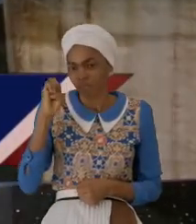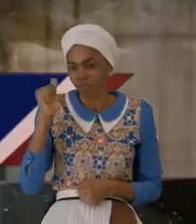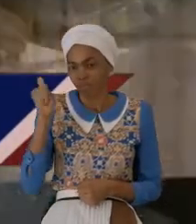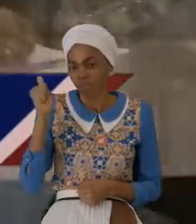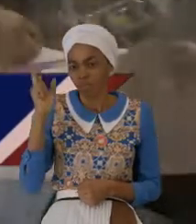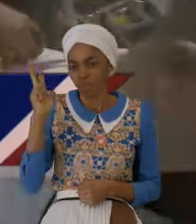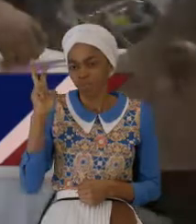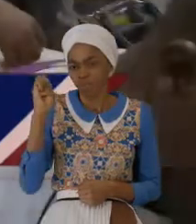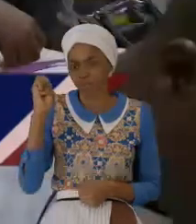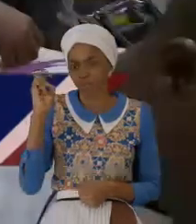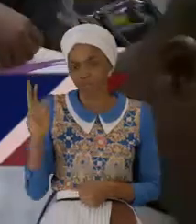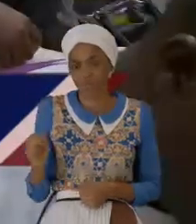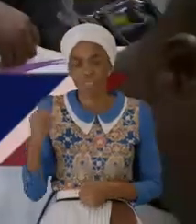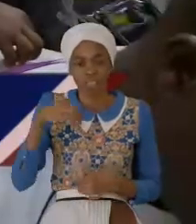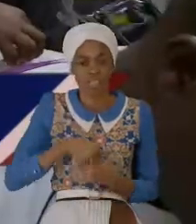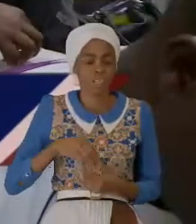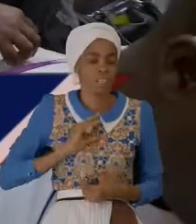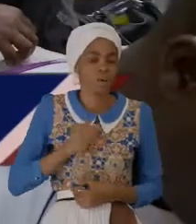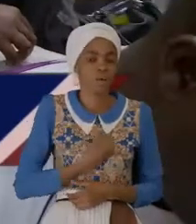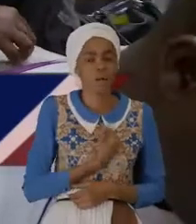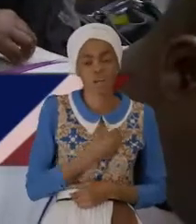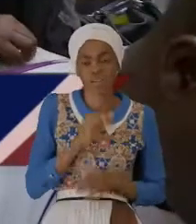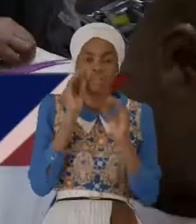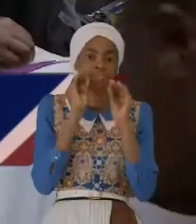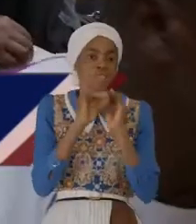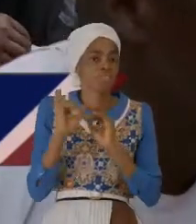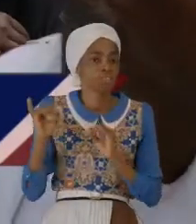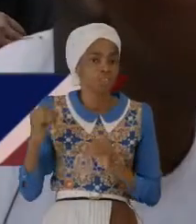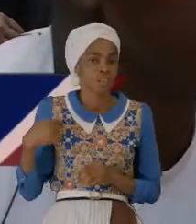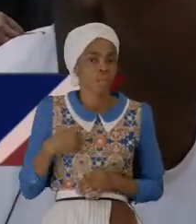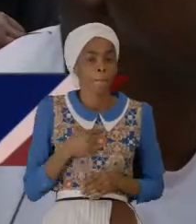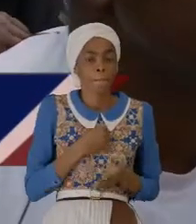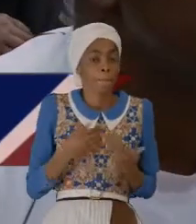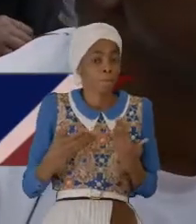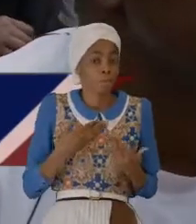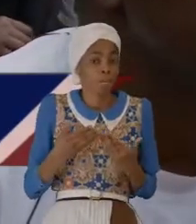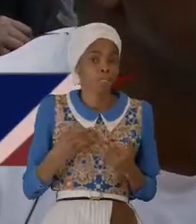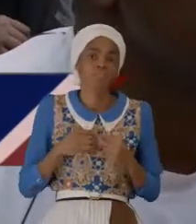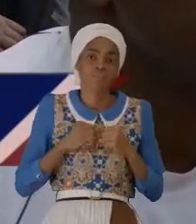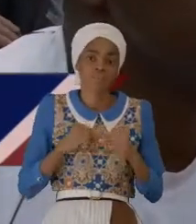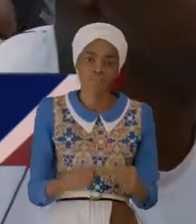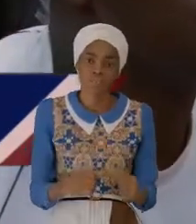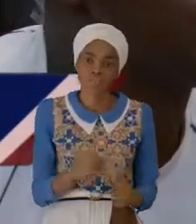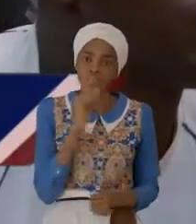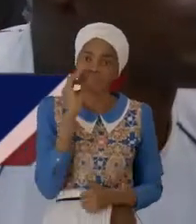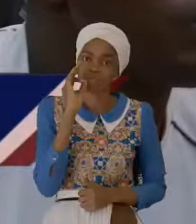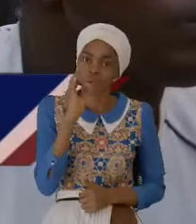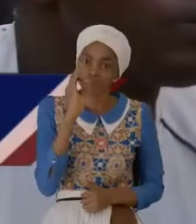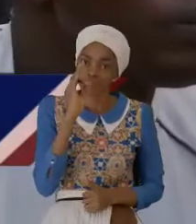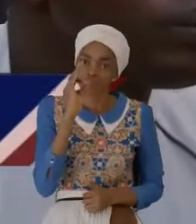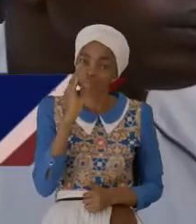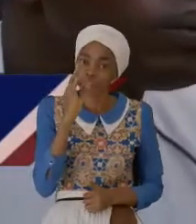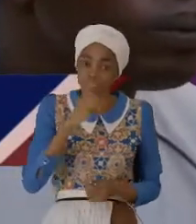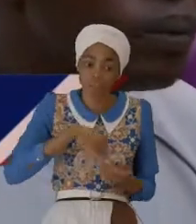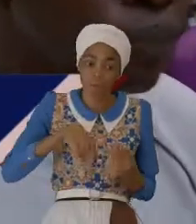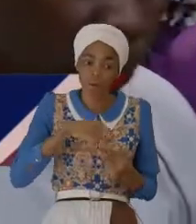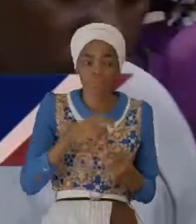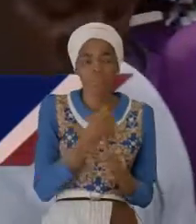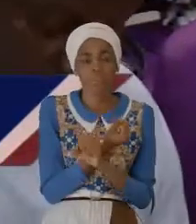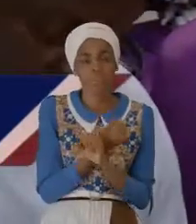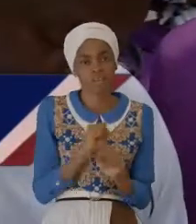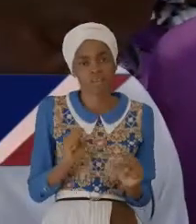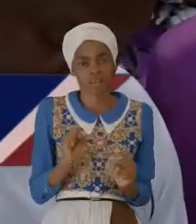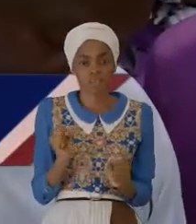in our teaching we might still continue talking about salvation plus